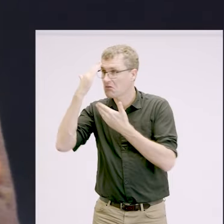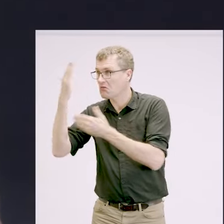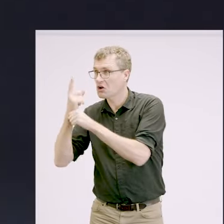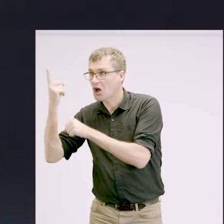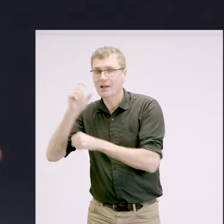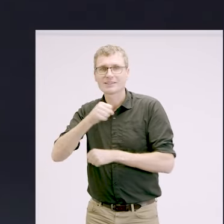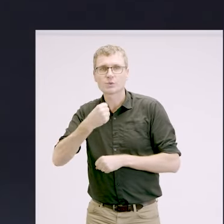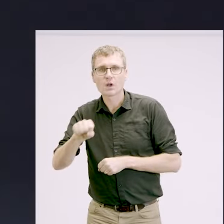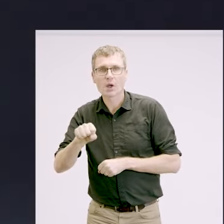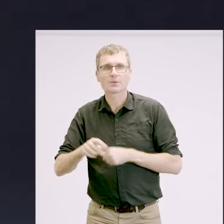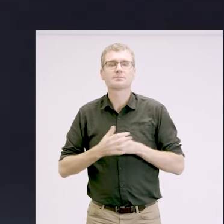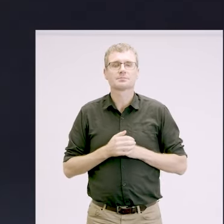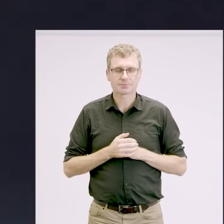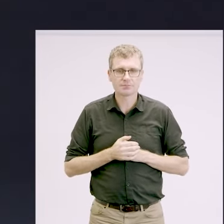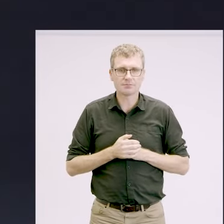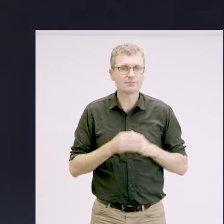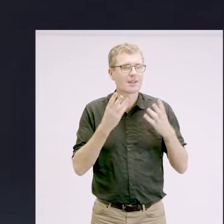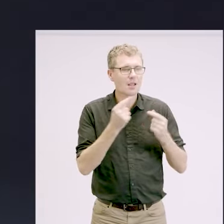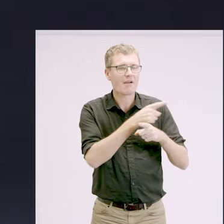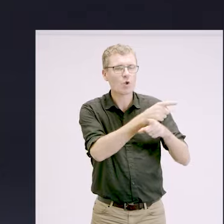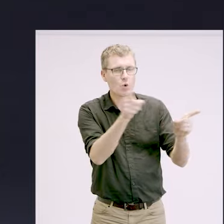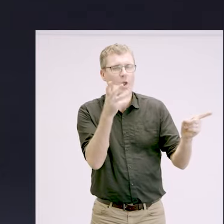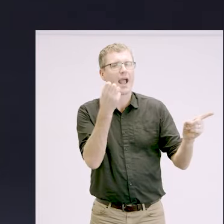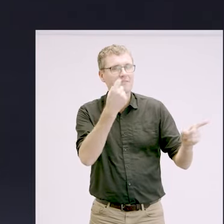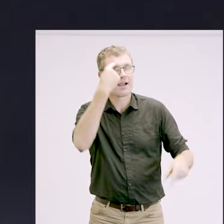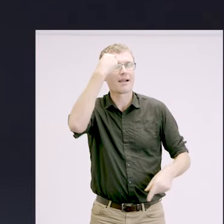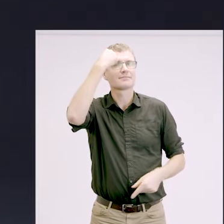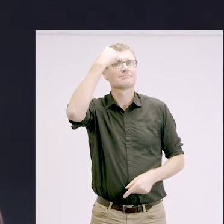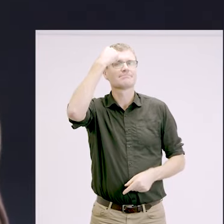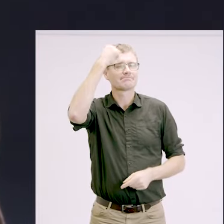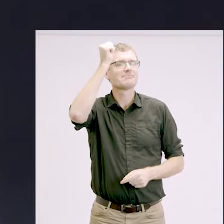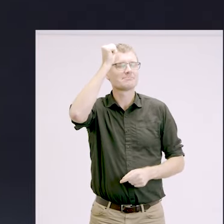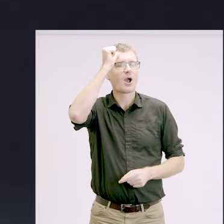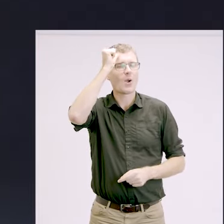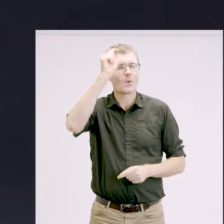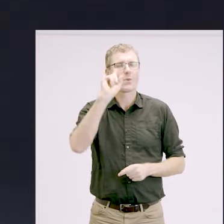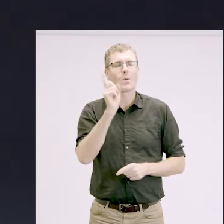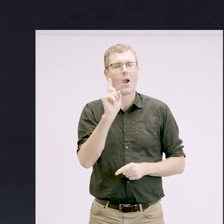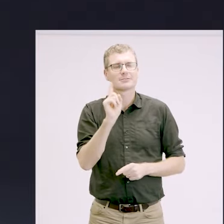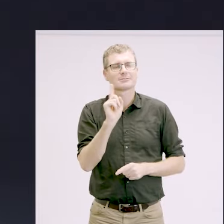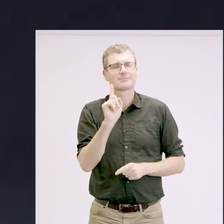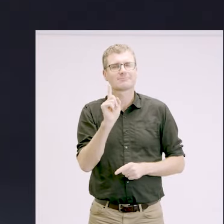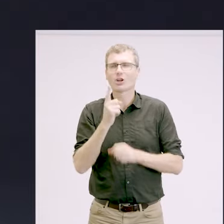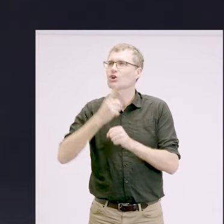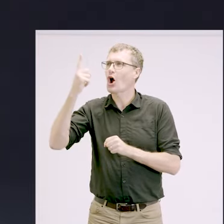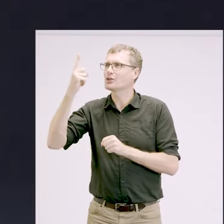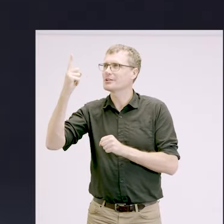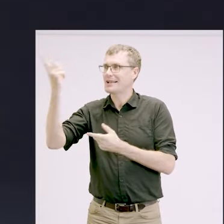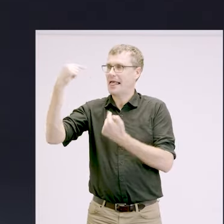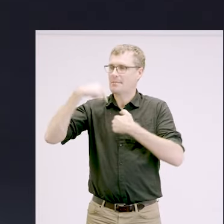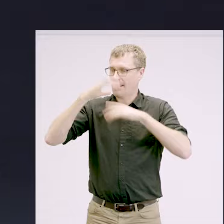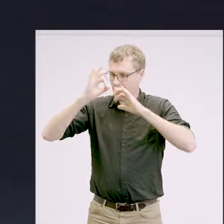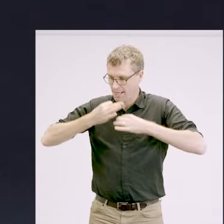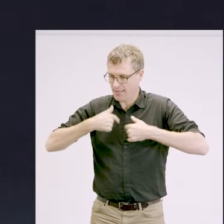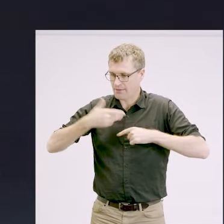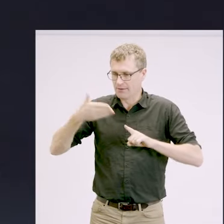contested, or even in your personal life, your private life? Some of you are thinking of something very clear right now. Some of you know exactly what I'm